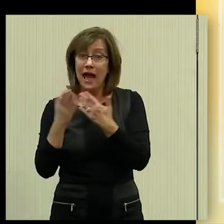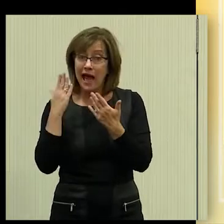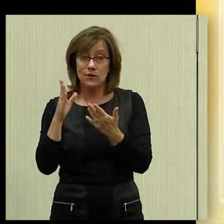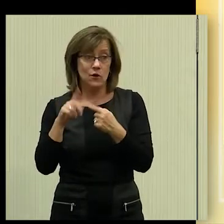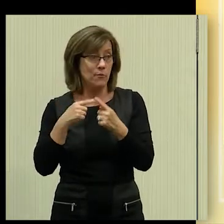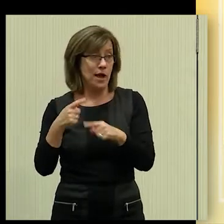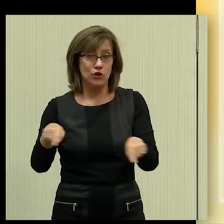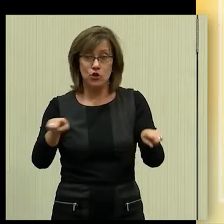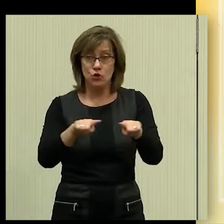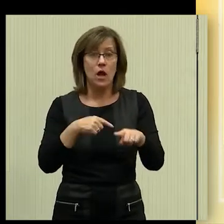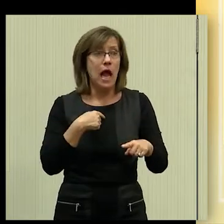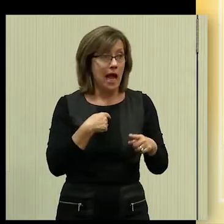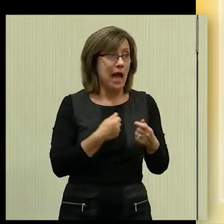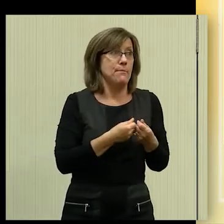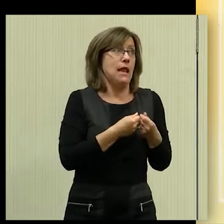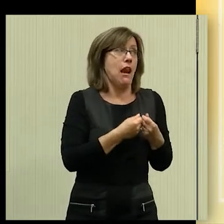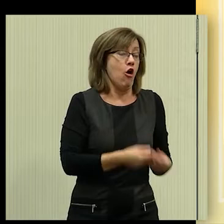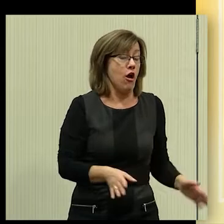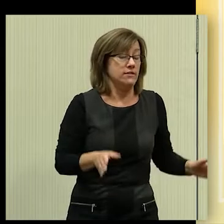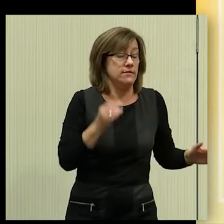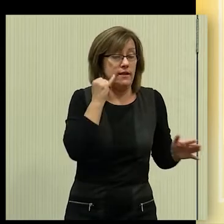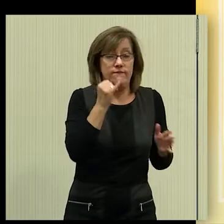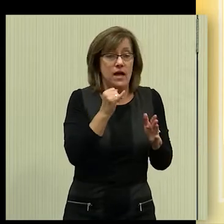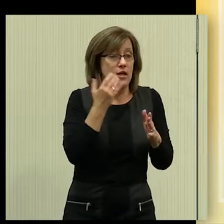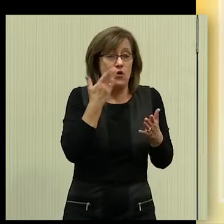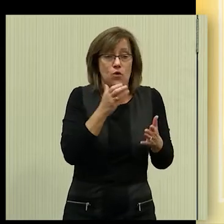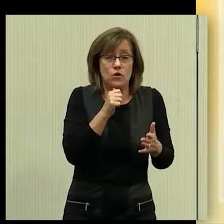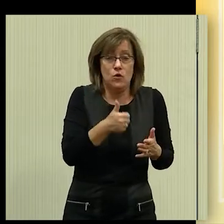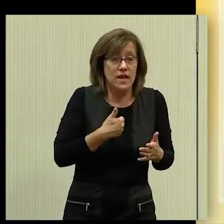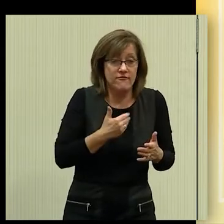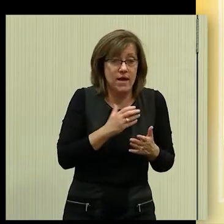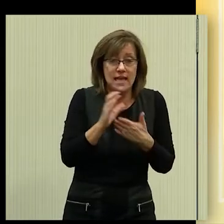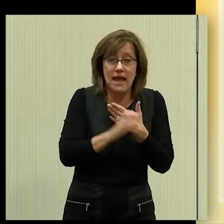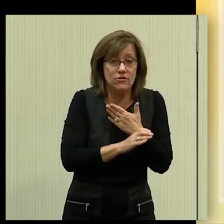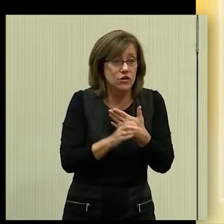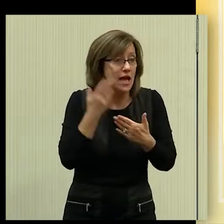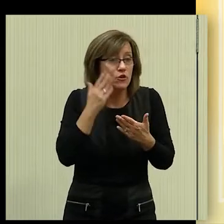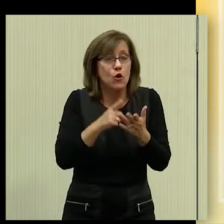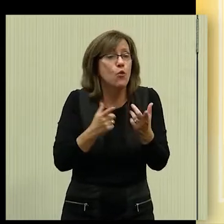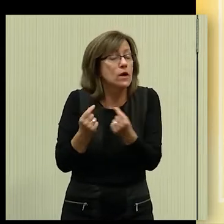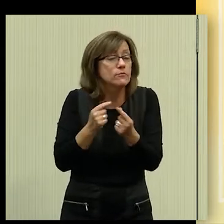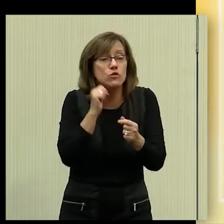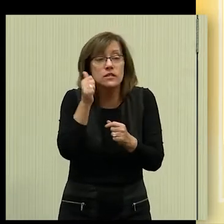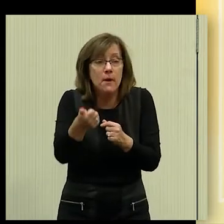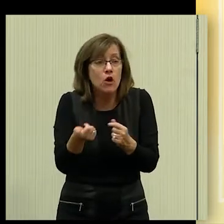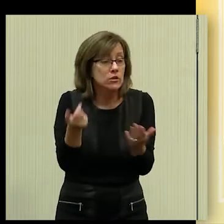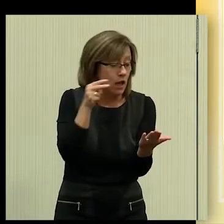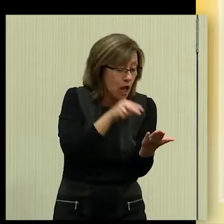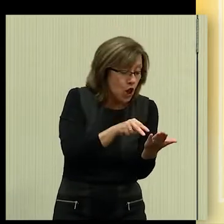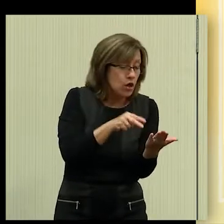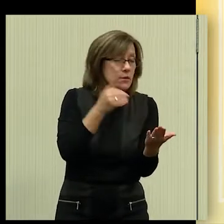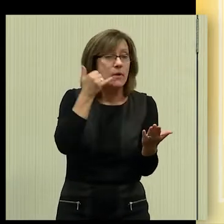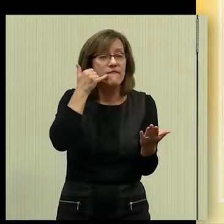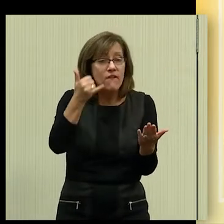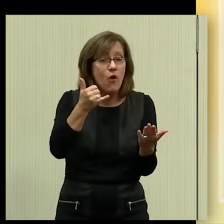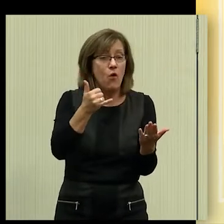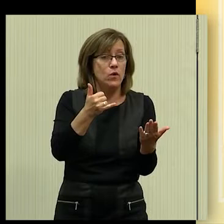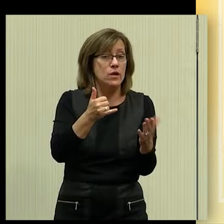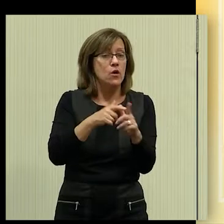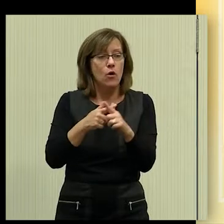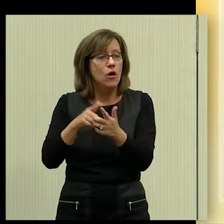have my calendar to know what am I doing. I don't know what meetings I have tomorrow till I look on my phone or on a printed out calendar that I